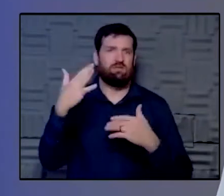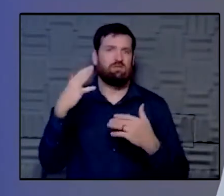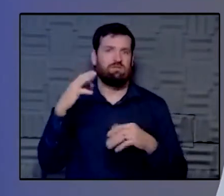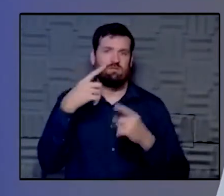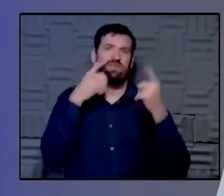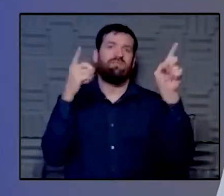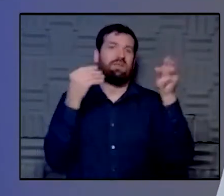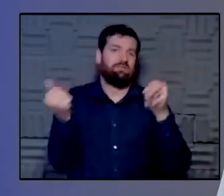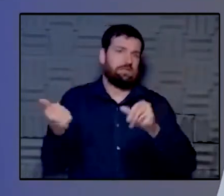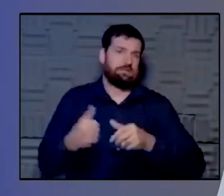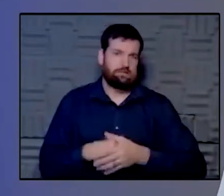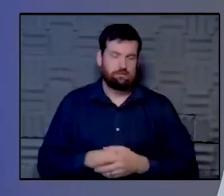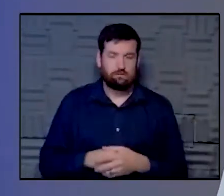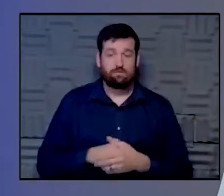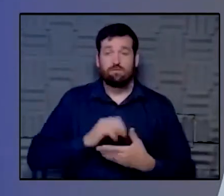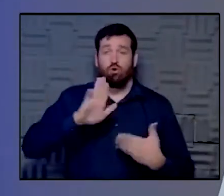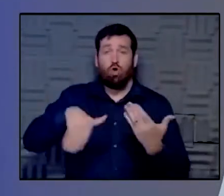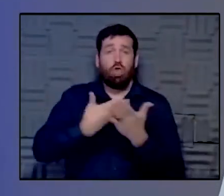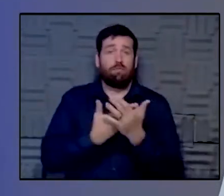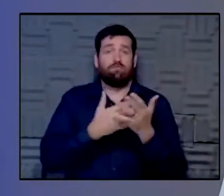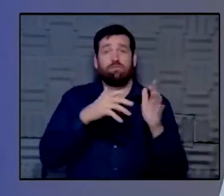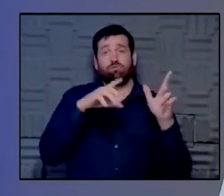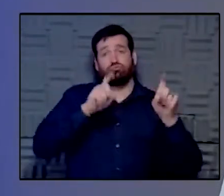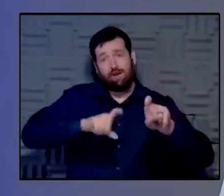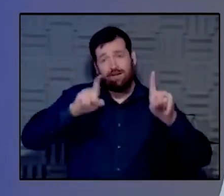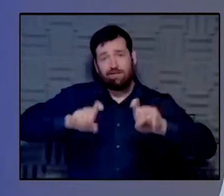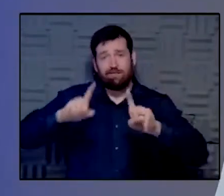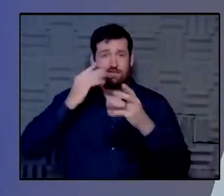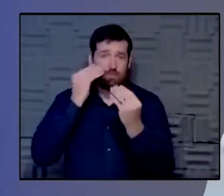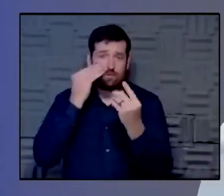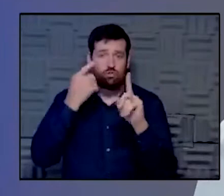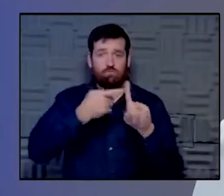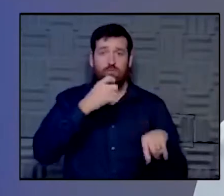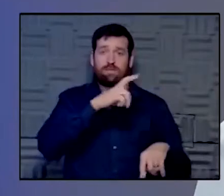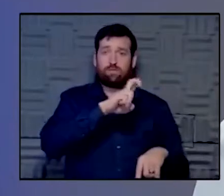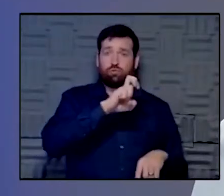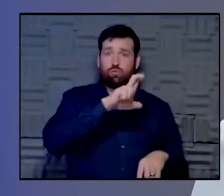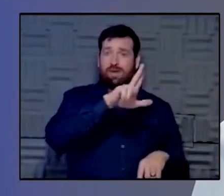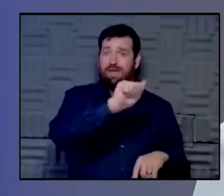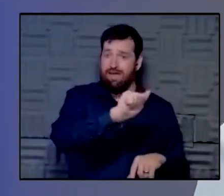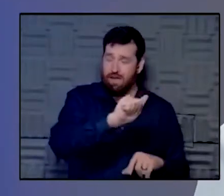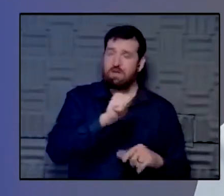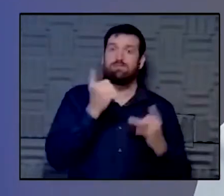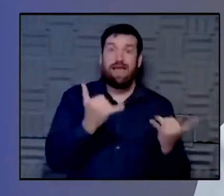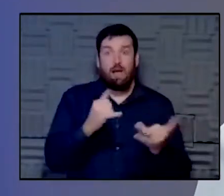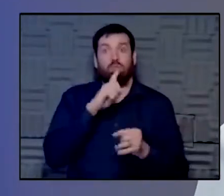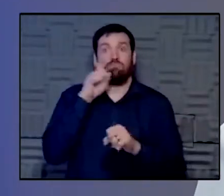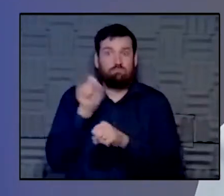of that data from the trials that got the emergency use authorization, it is being backed up now by